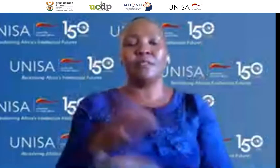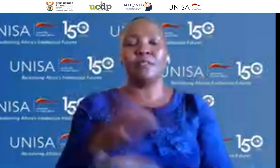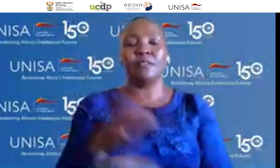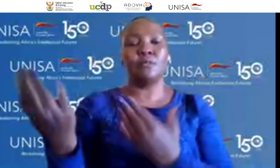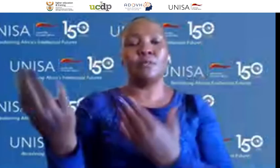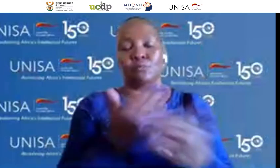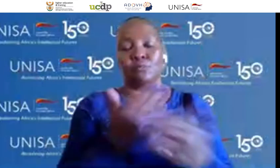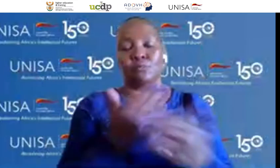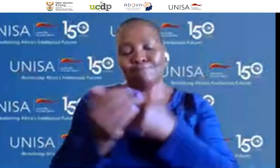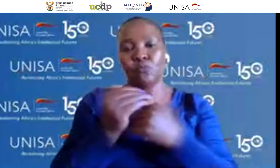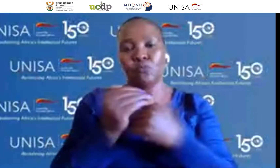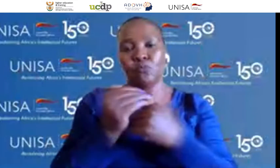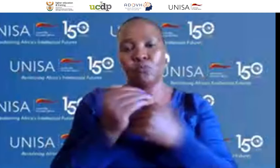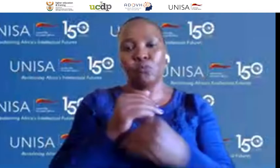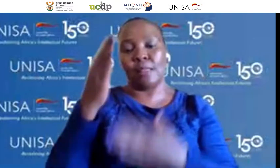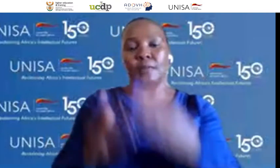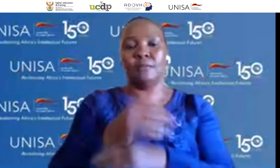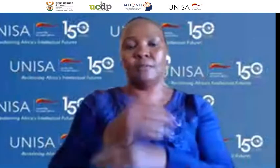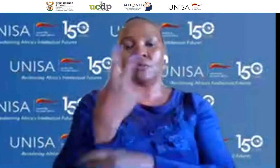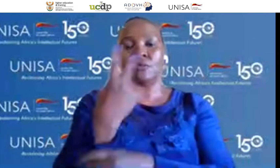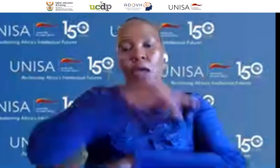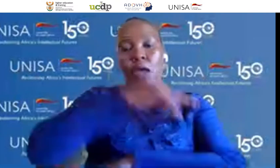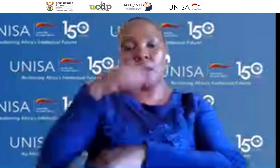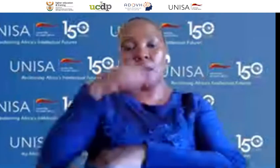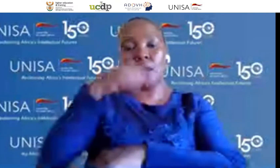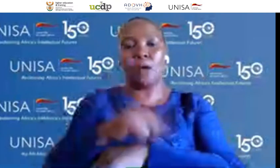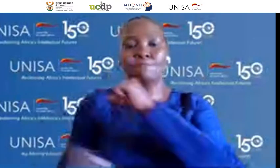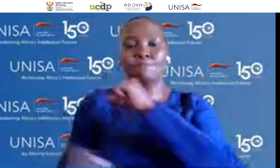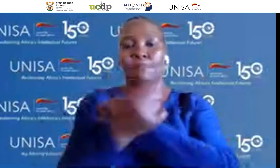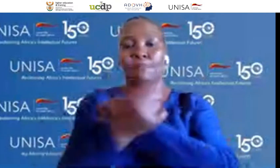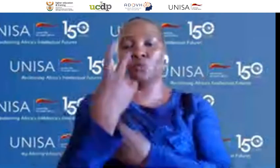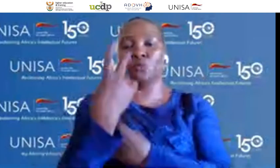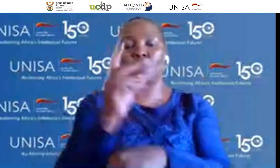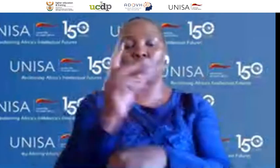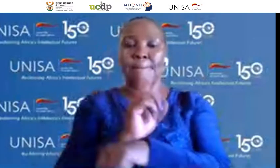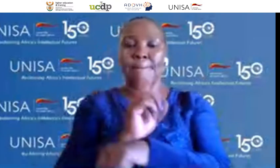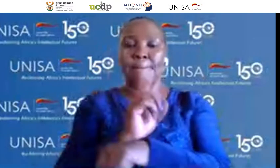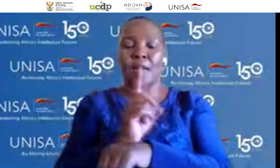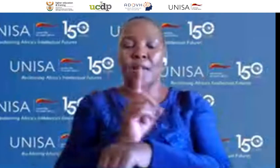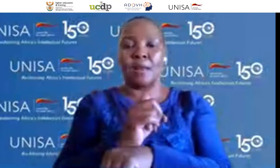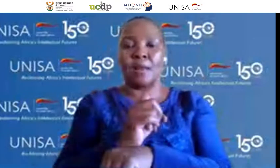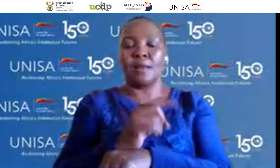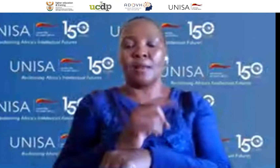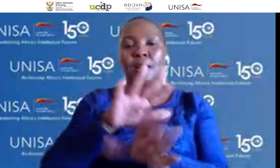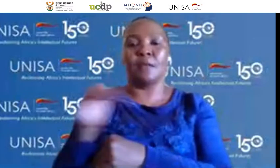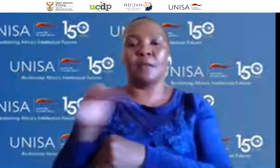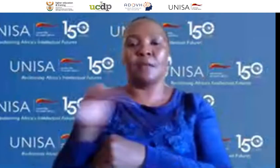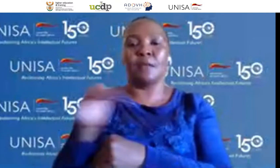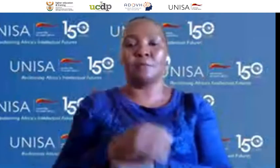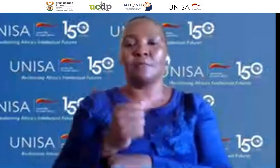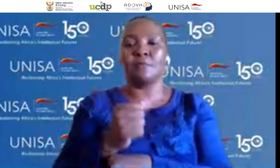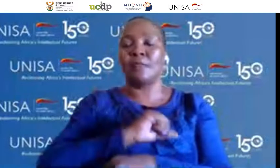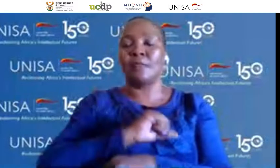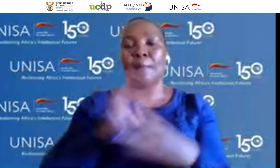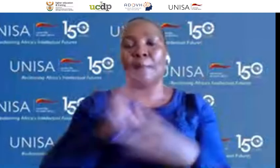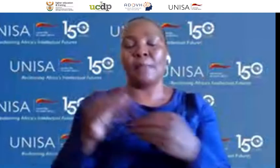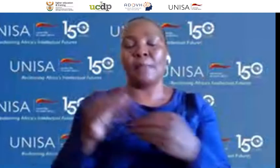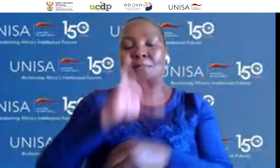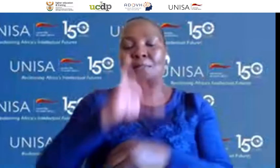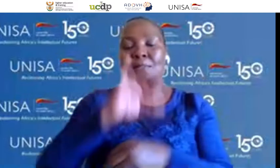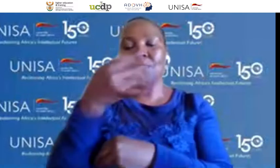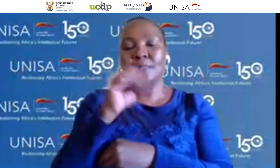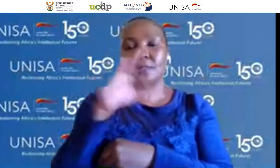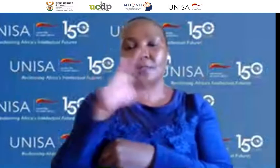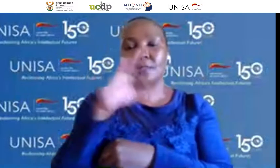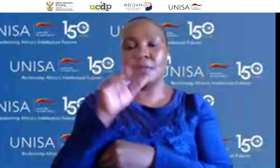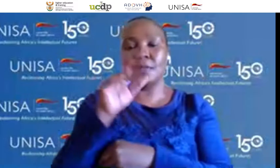of our 2-hour session, with just 2 minutes left, but I'm going to ask my colleagues quickly, Jessica Nell and